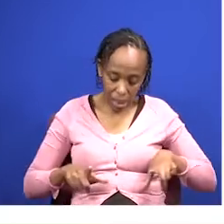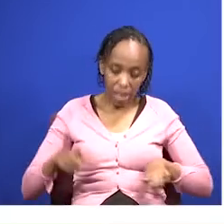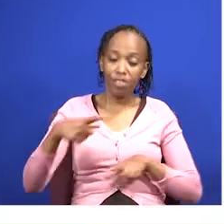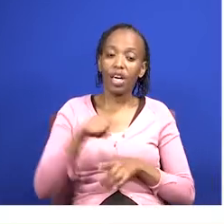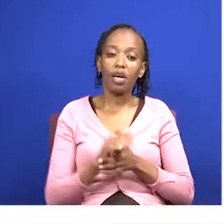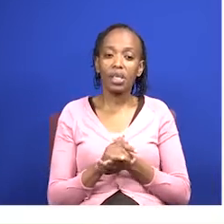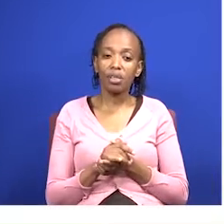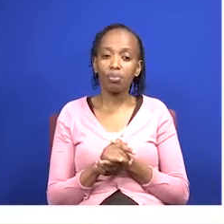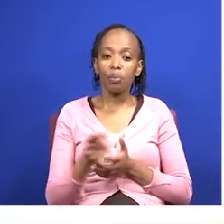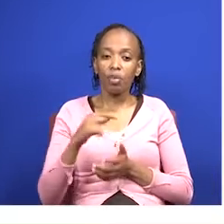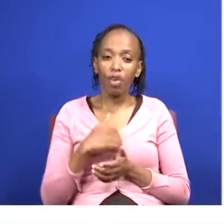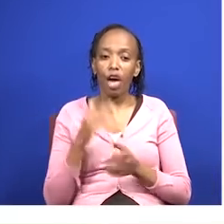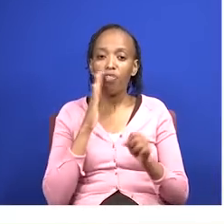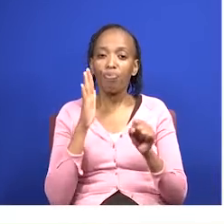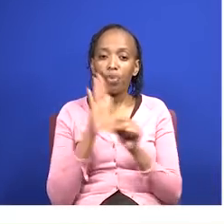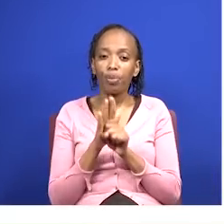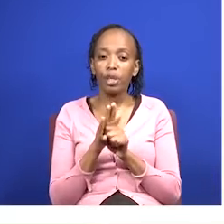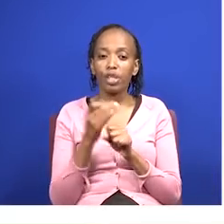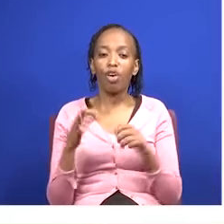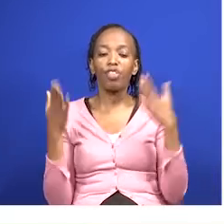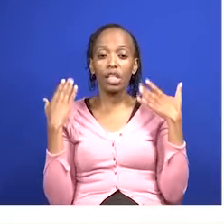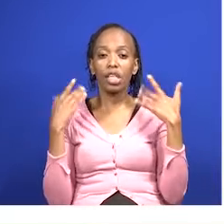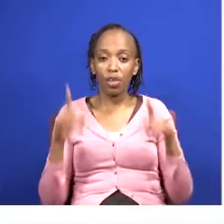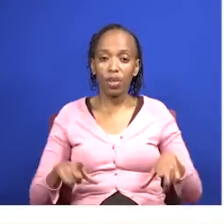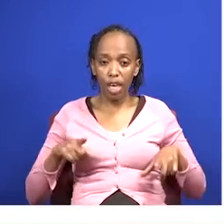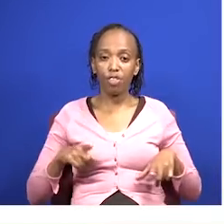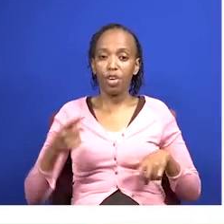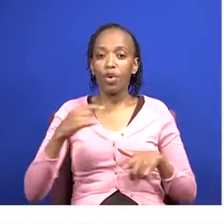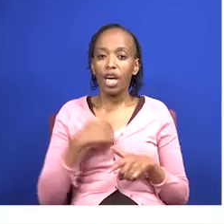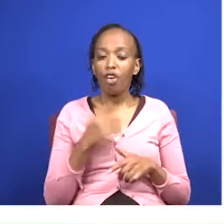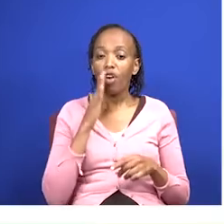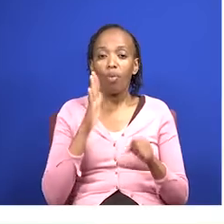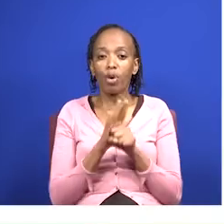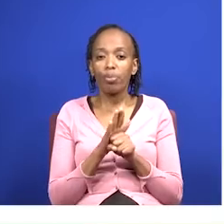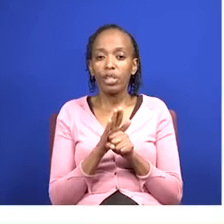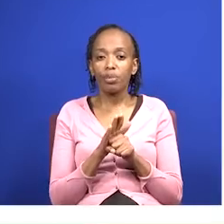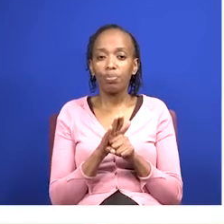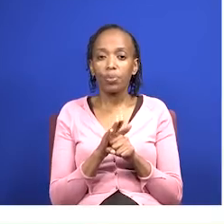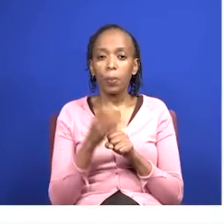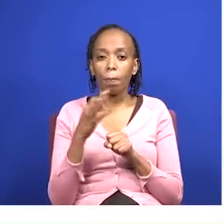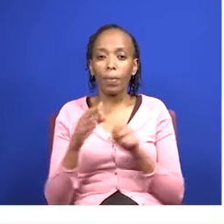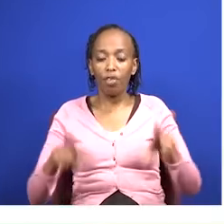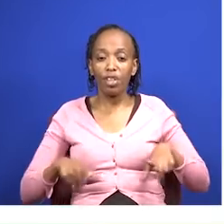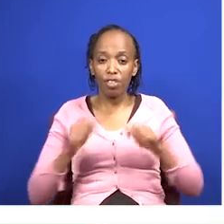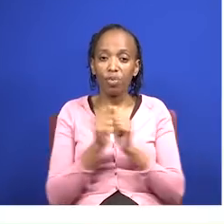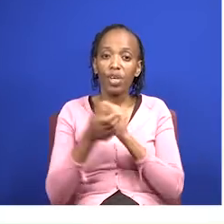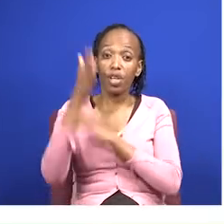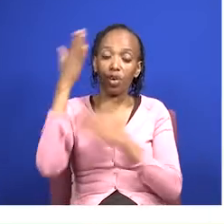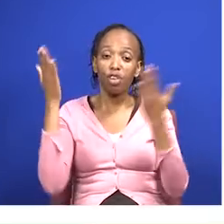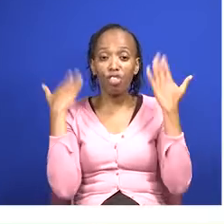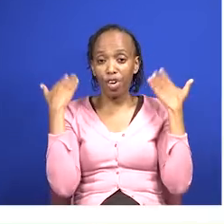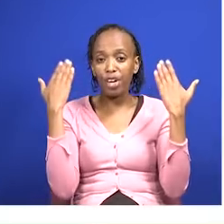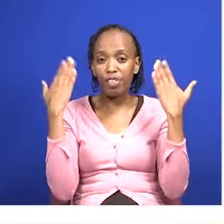in our lives. We have promise of eternal life. We have promise of living with